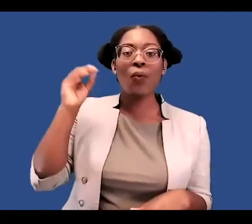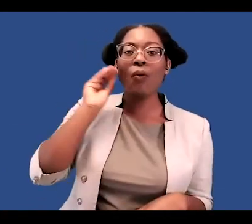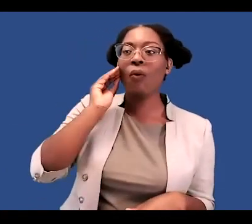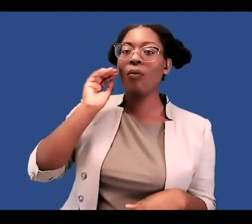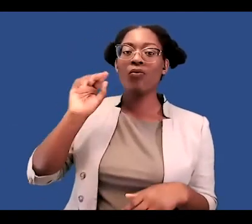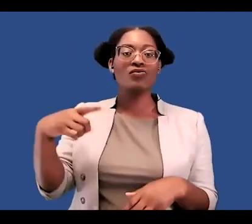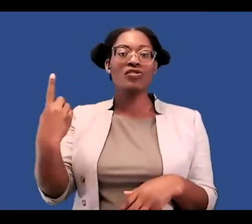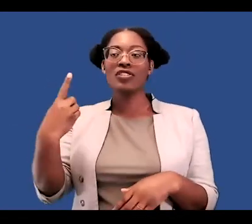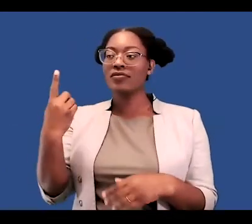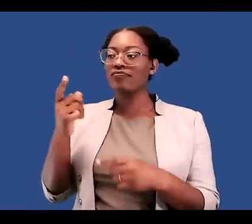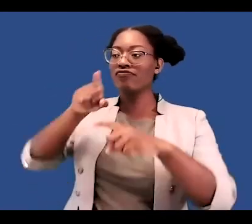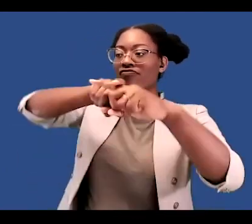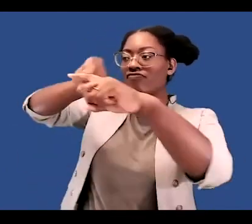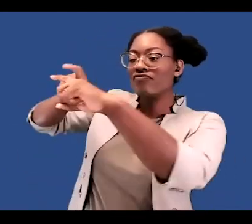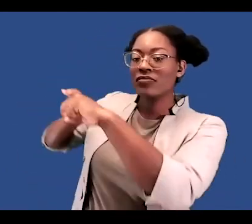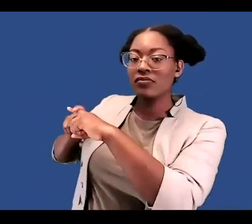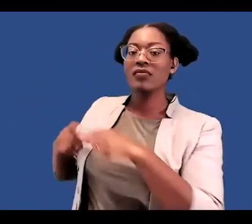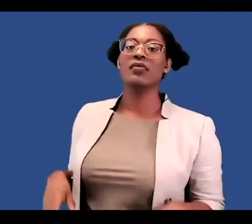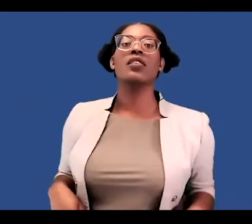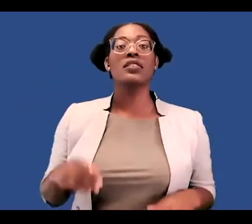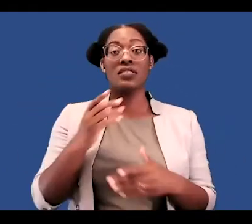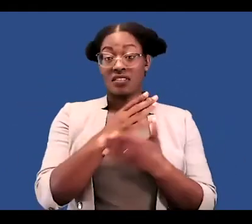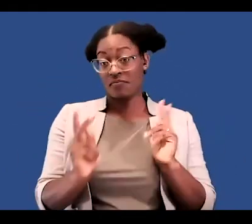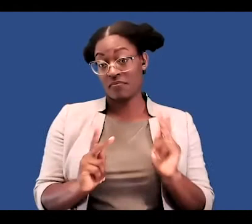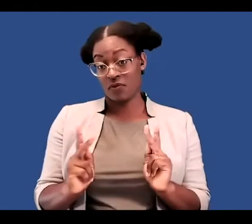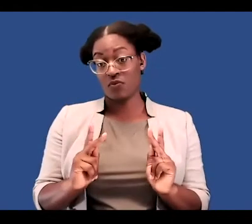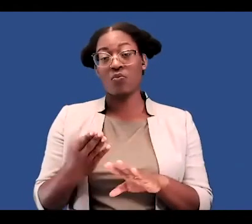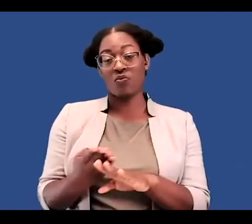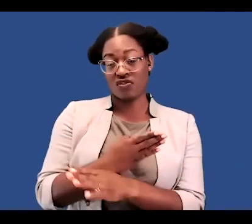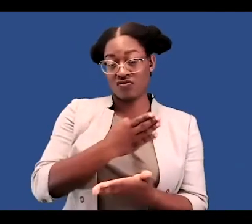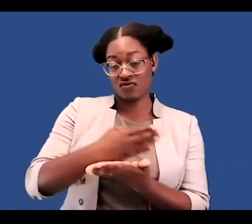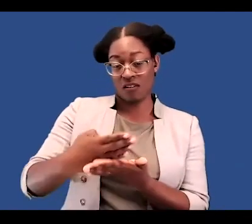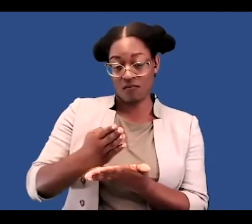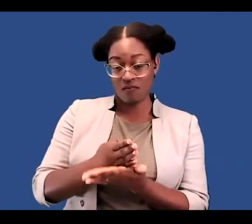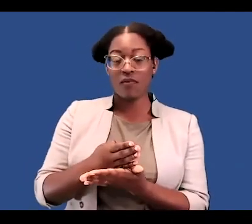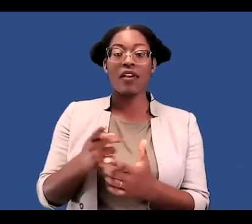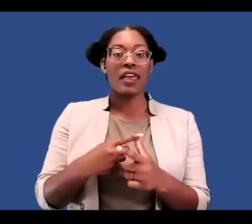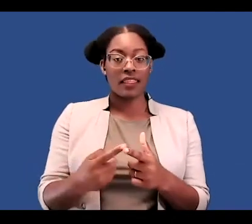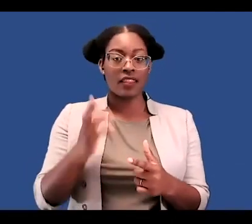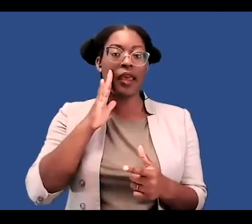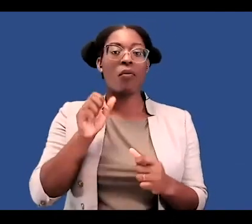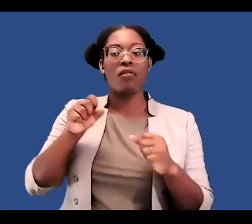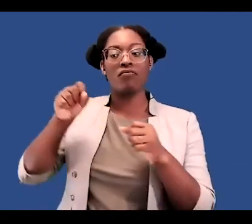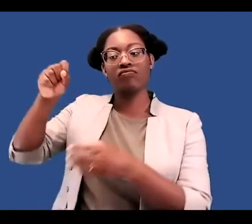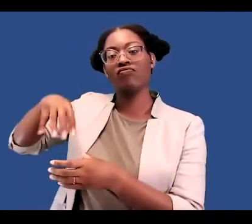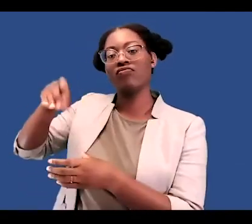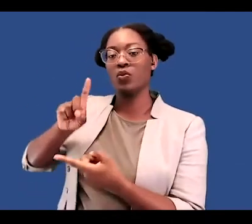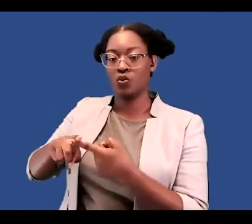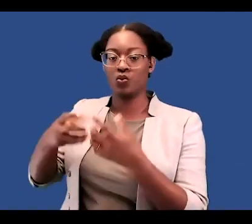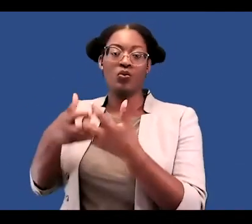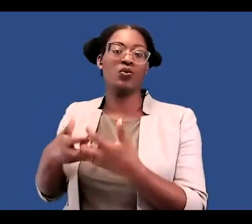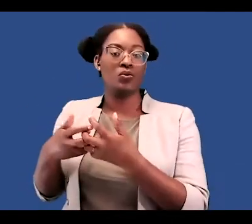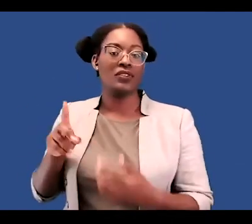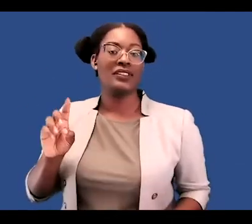you can, some people even pre-chop their herbs and then lay them out on the dehydrator, or if you make your own out of like mesh, you